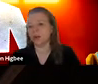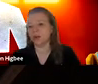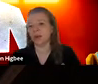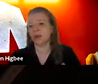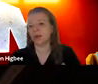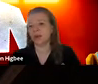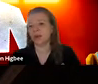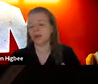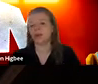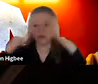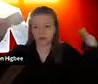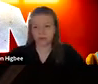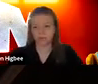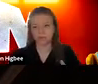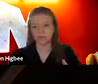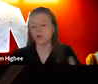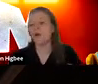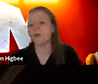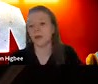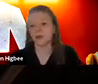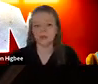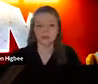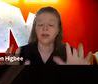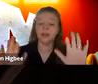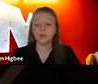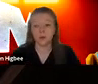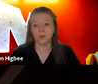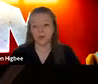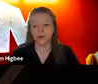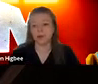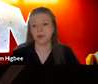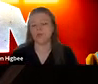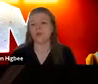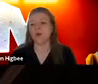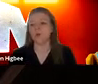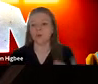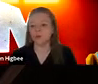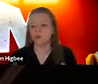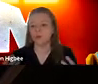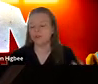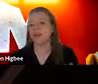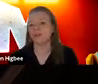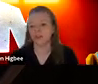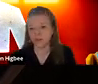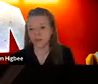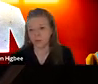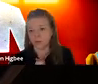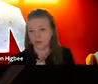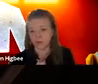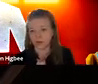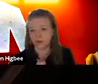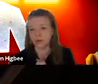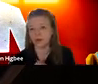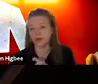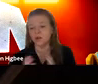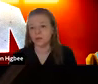when we're in a, in a, um, in a webinar, which nothing's wrong with a webinar, but when you go to build or CES, you're not expecting